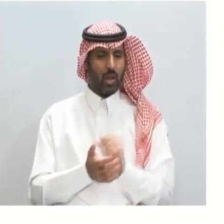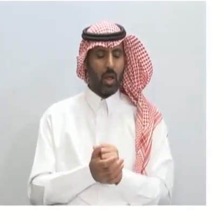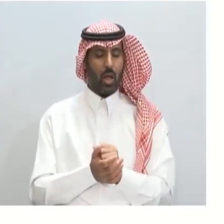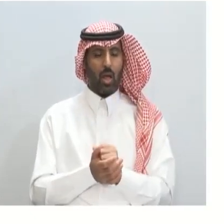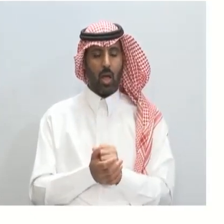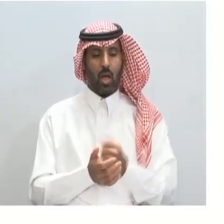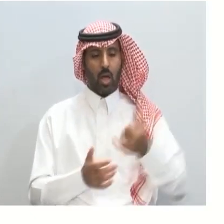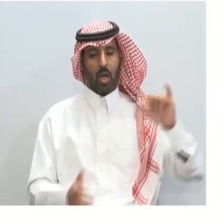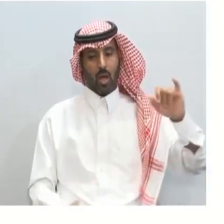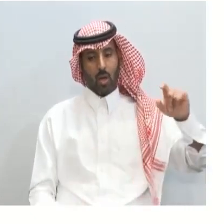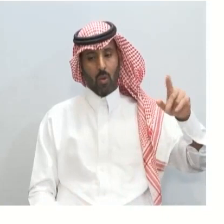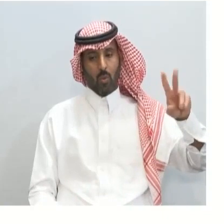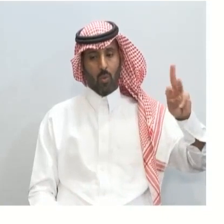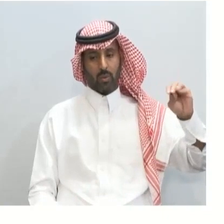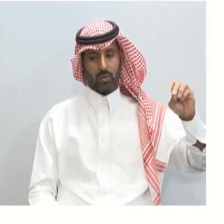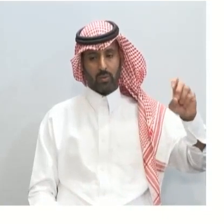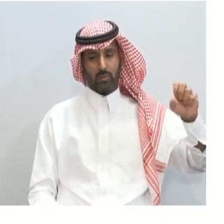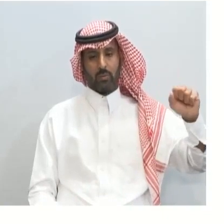And why?